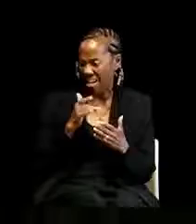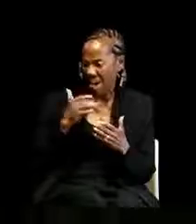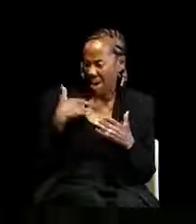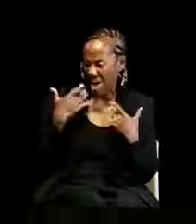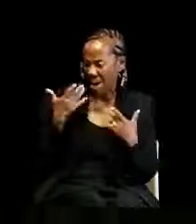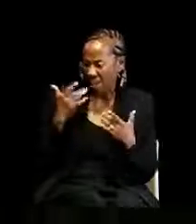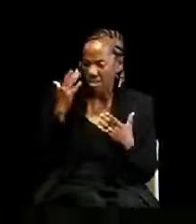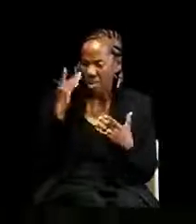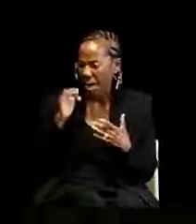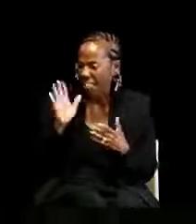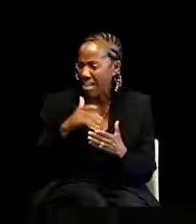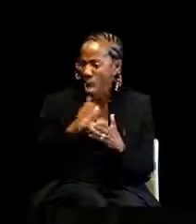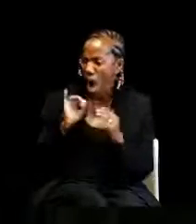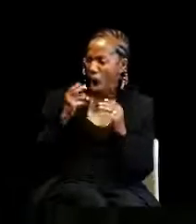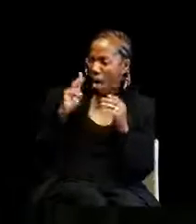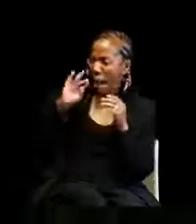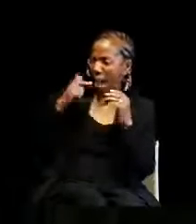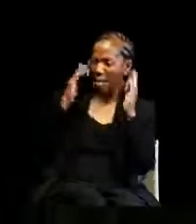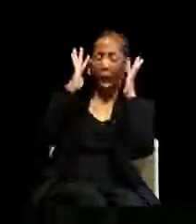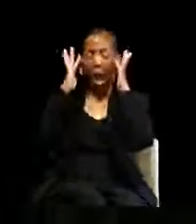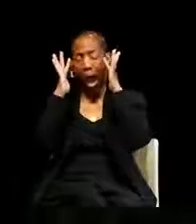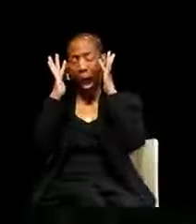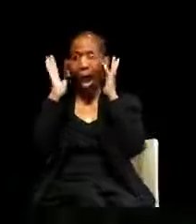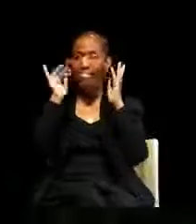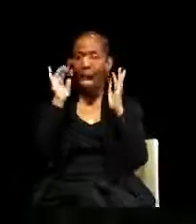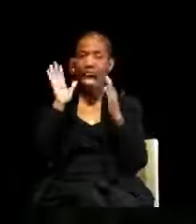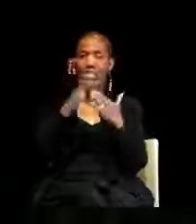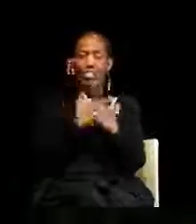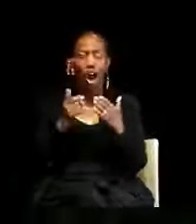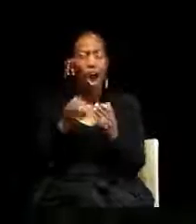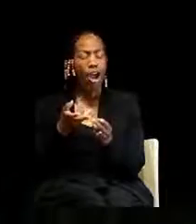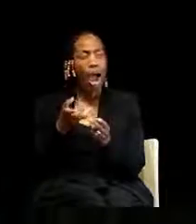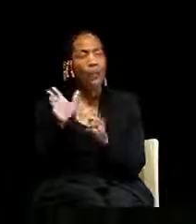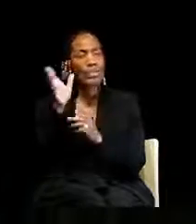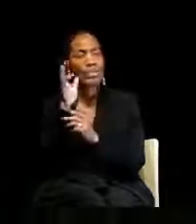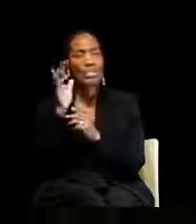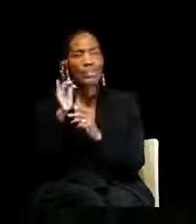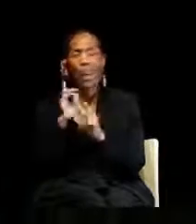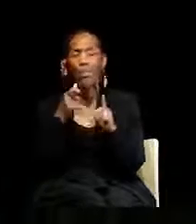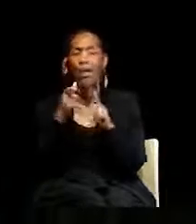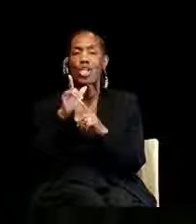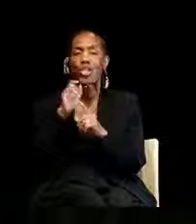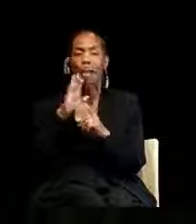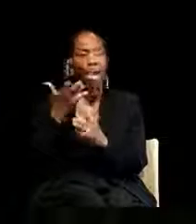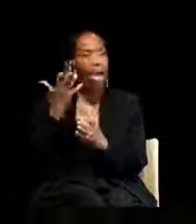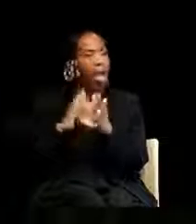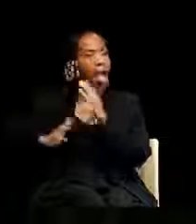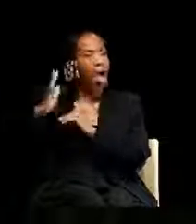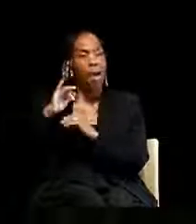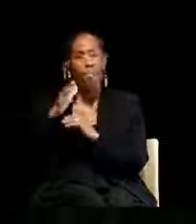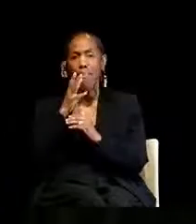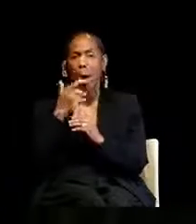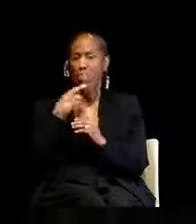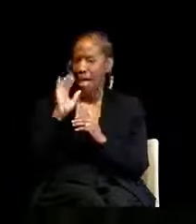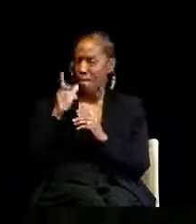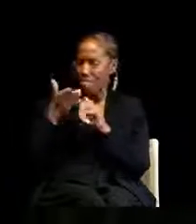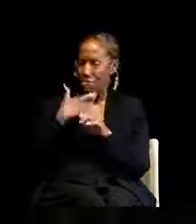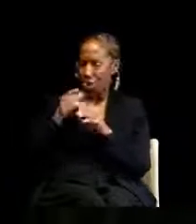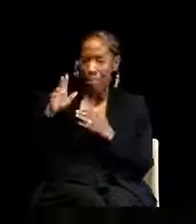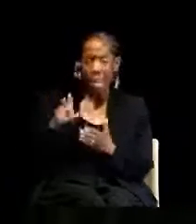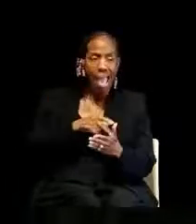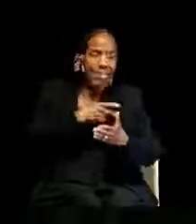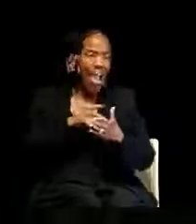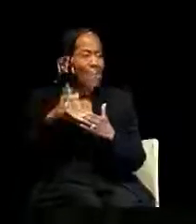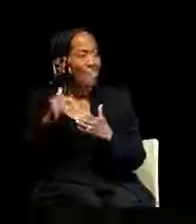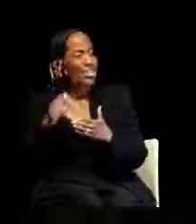song? Oh my God, yes, I was listening to this, you know, when I used to go to the clubs." Or my mom, she would tell me, "Yeah, when I used to go dancing,